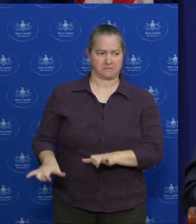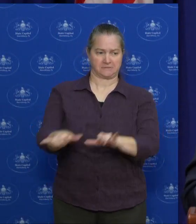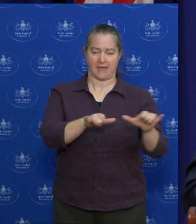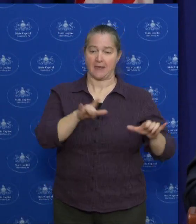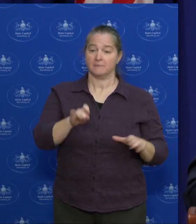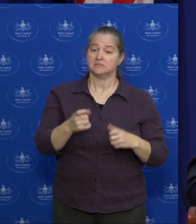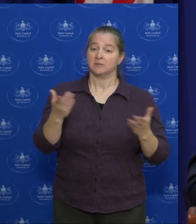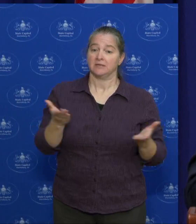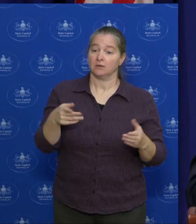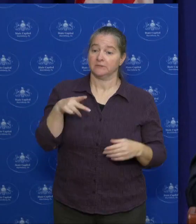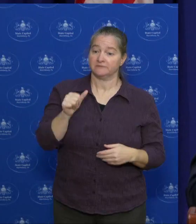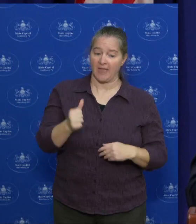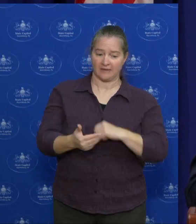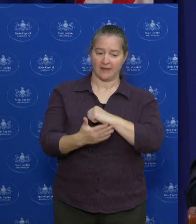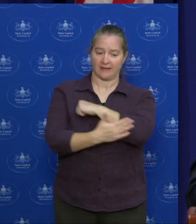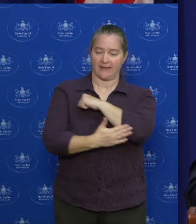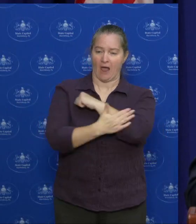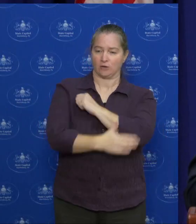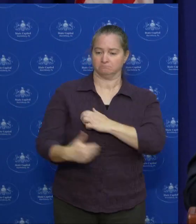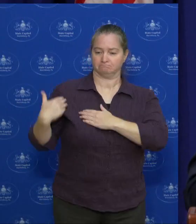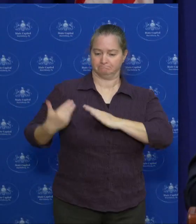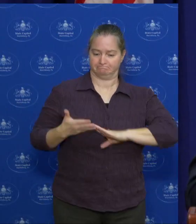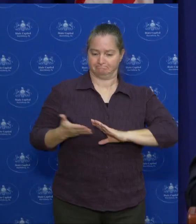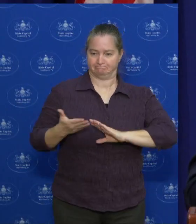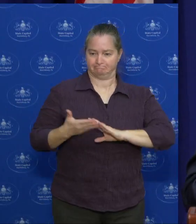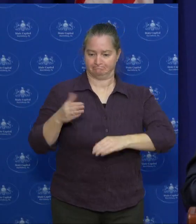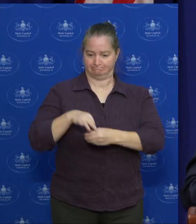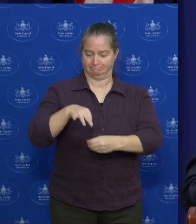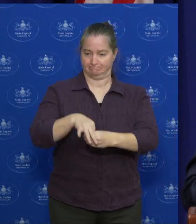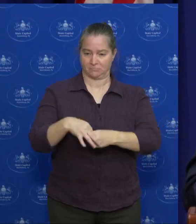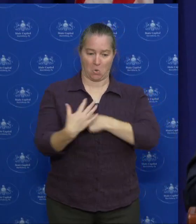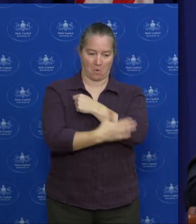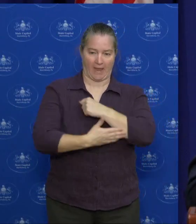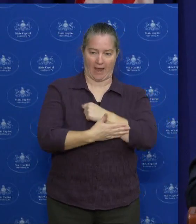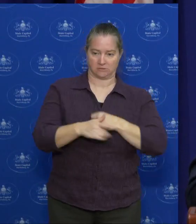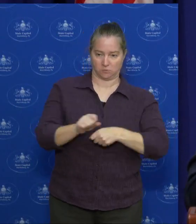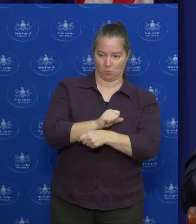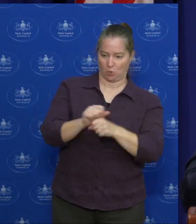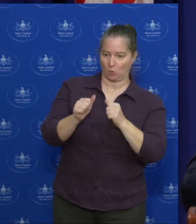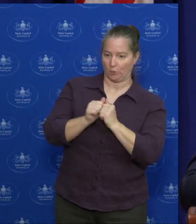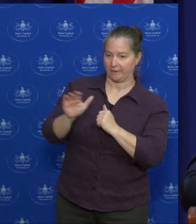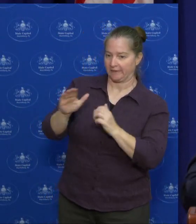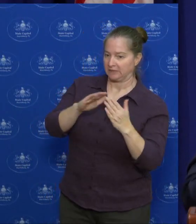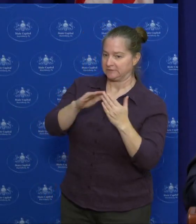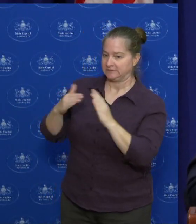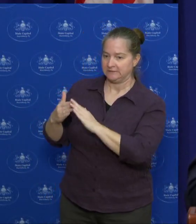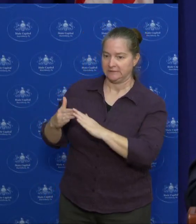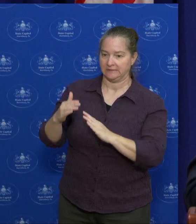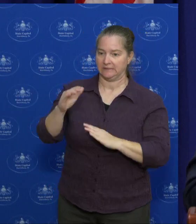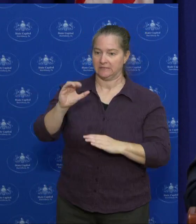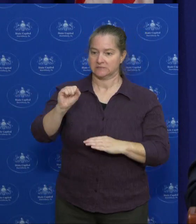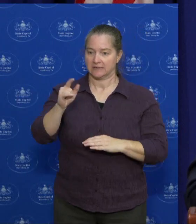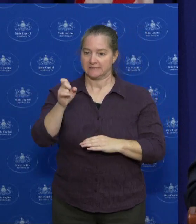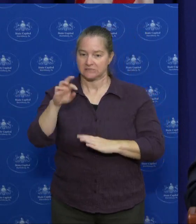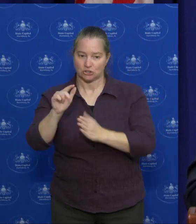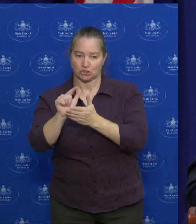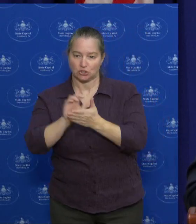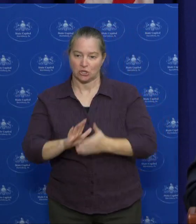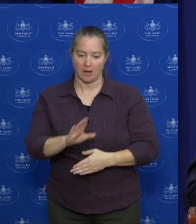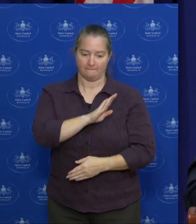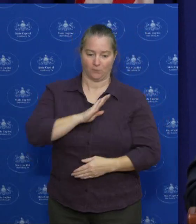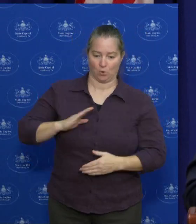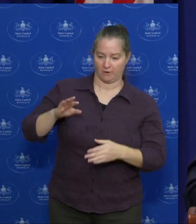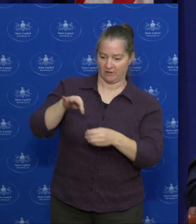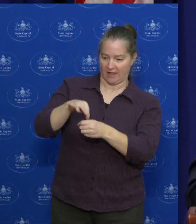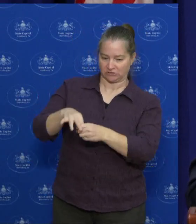in Pennsylvania, for counties to determine, in working with their city solicitor and their board of elections, how to administer